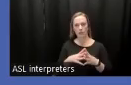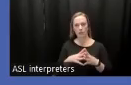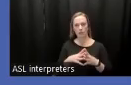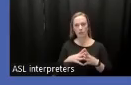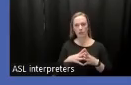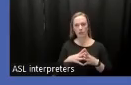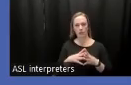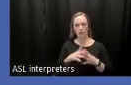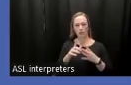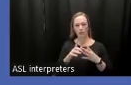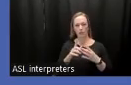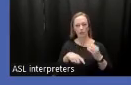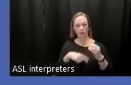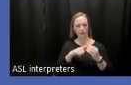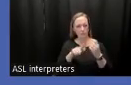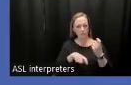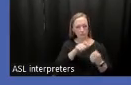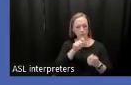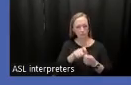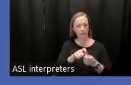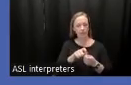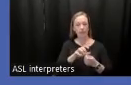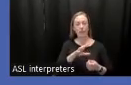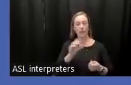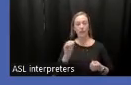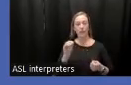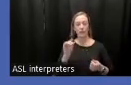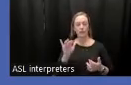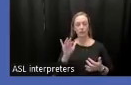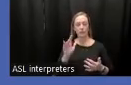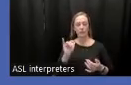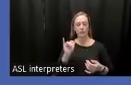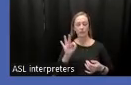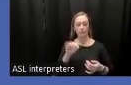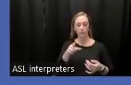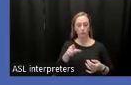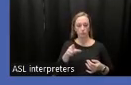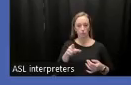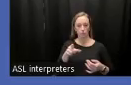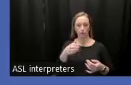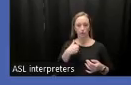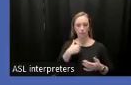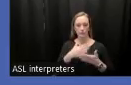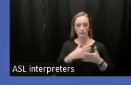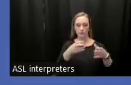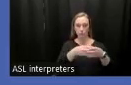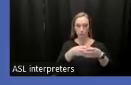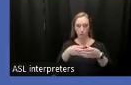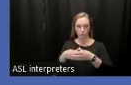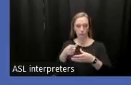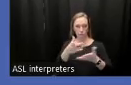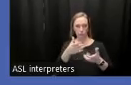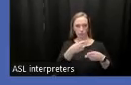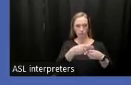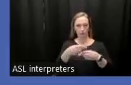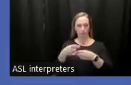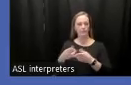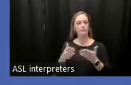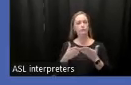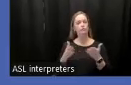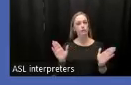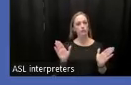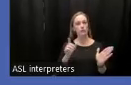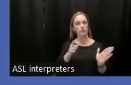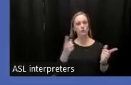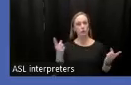about specifically. And if you have groups that you want to name, generally speaking, you are